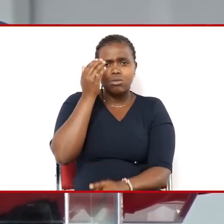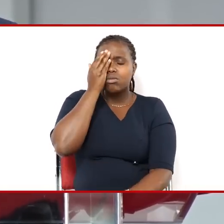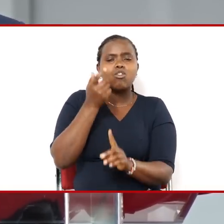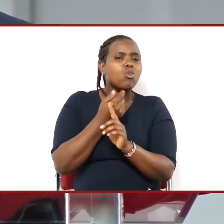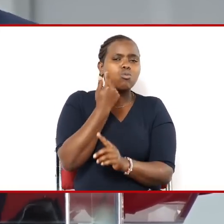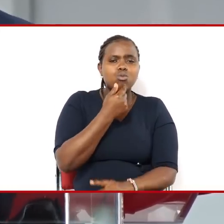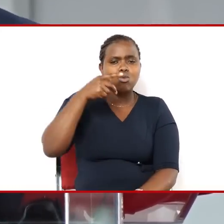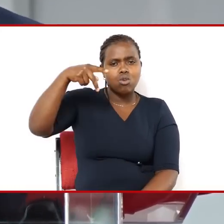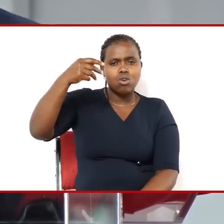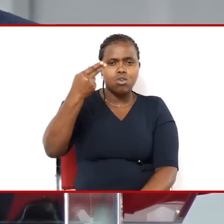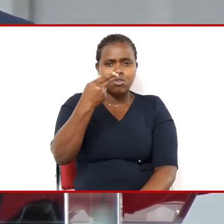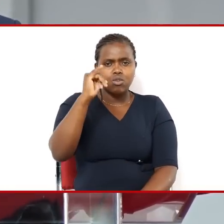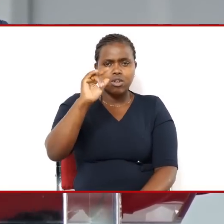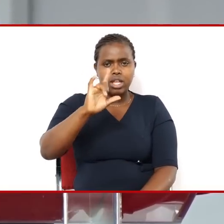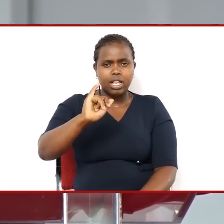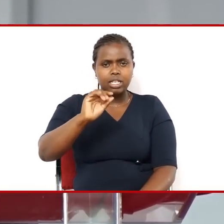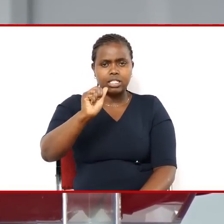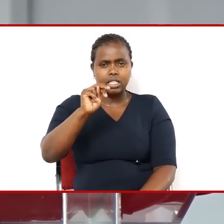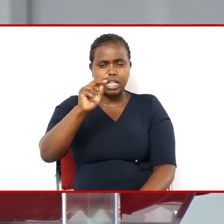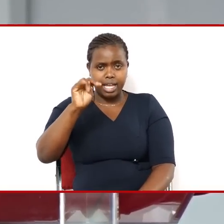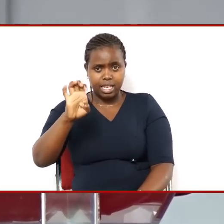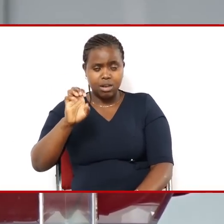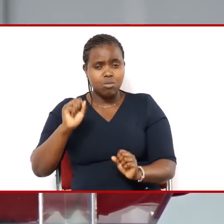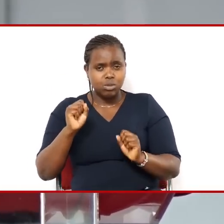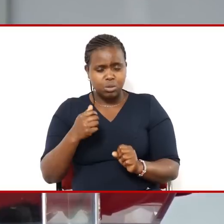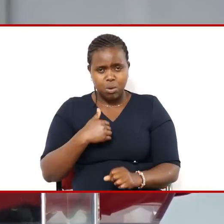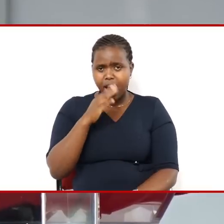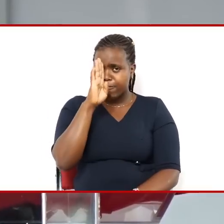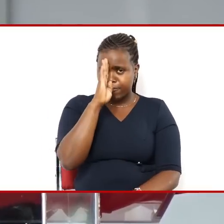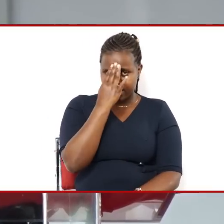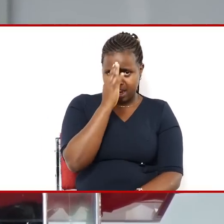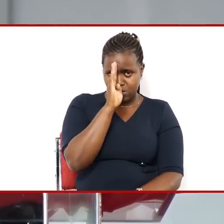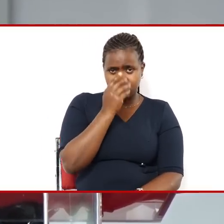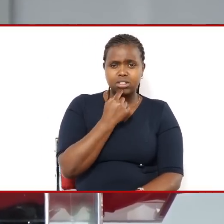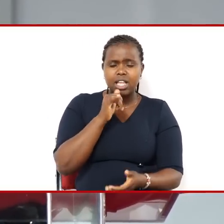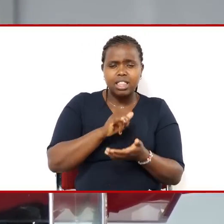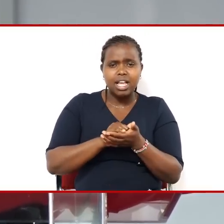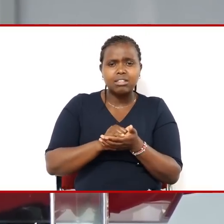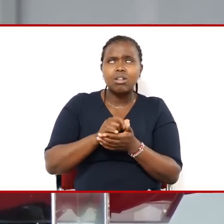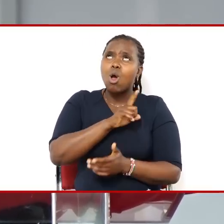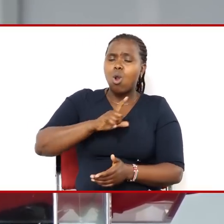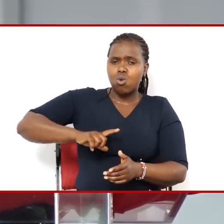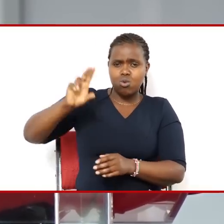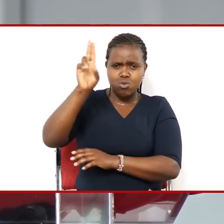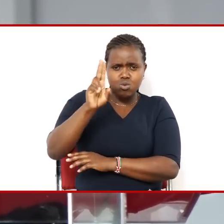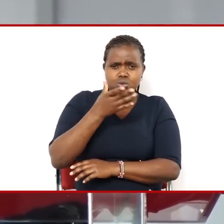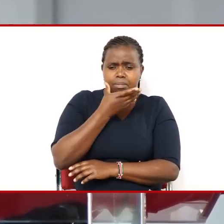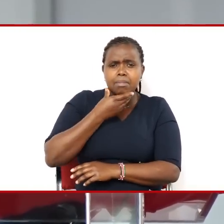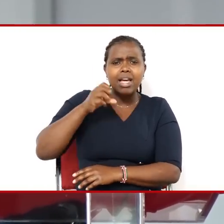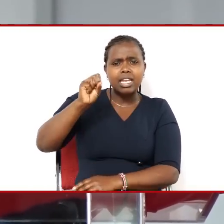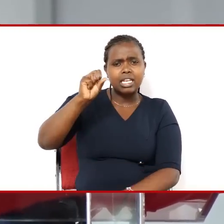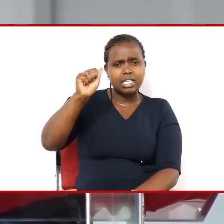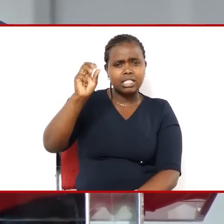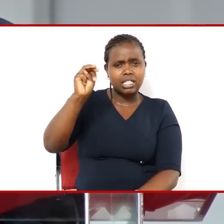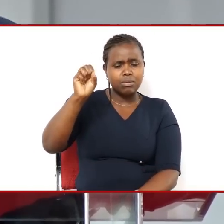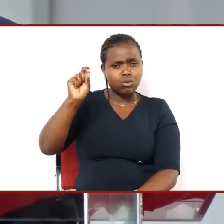the Philistine. There can be little doubt that the Lord used Samson in his life,